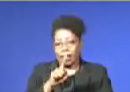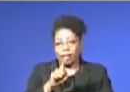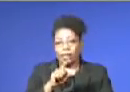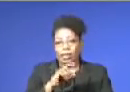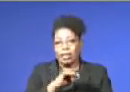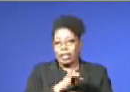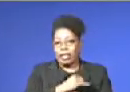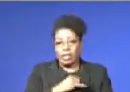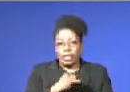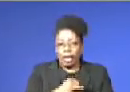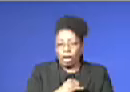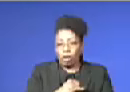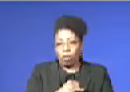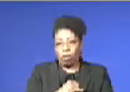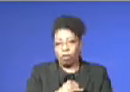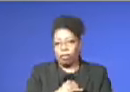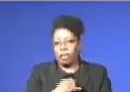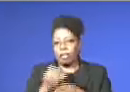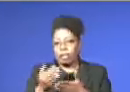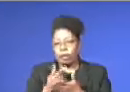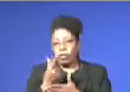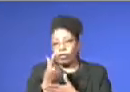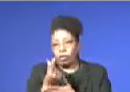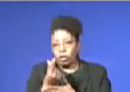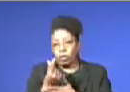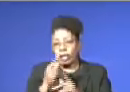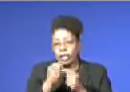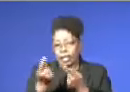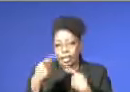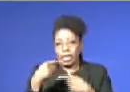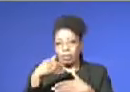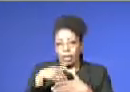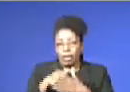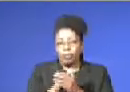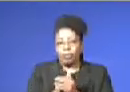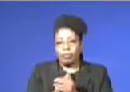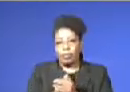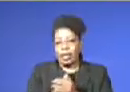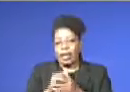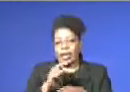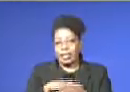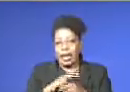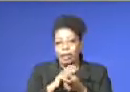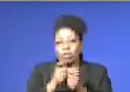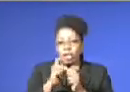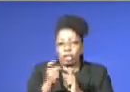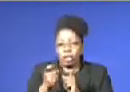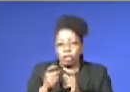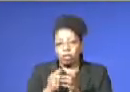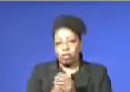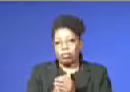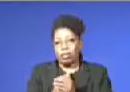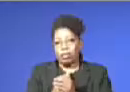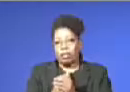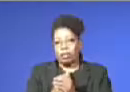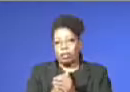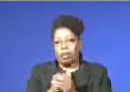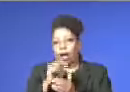first teams that came into the tournament. As time progressed, other teams started to